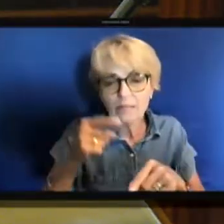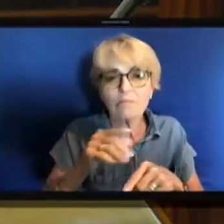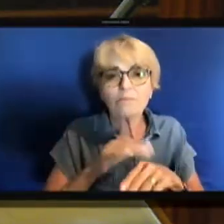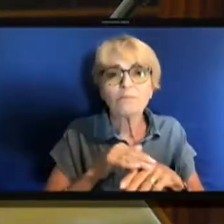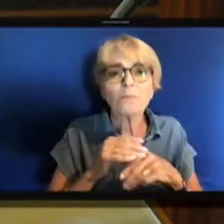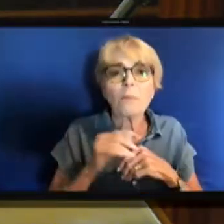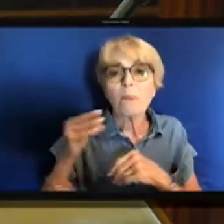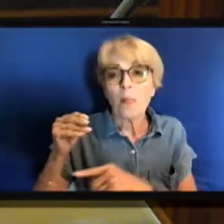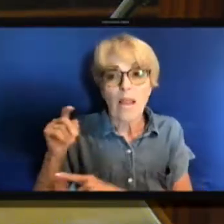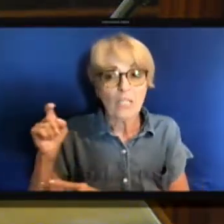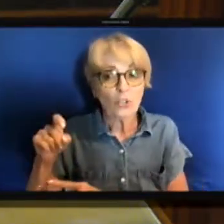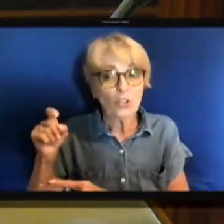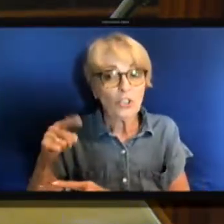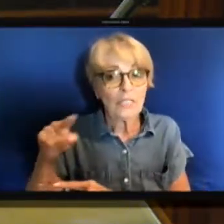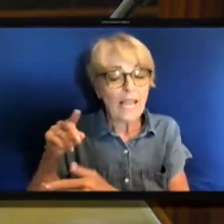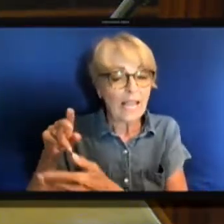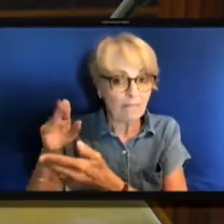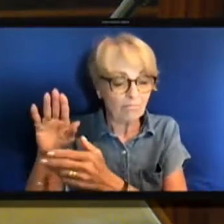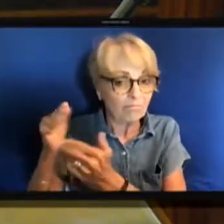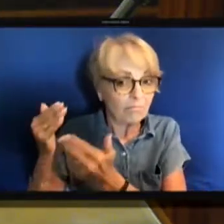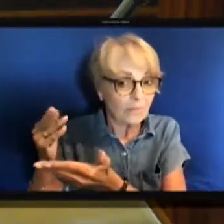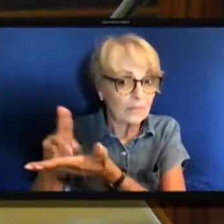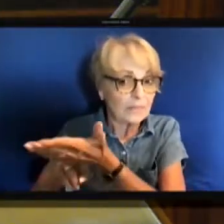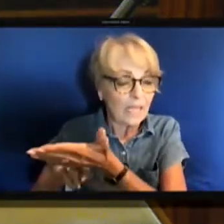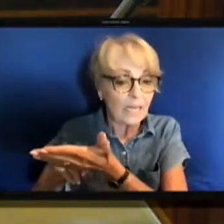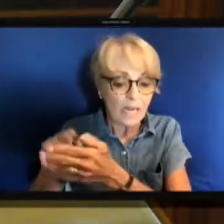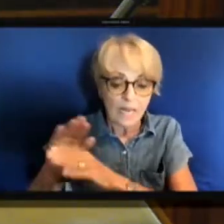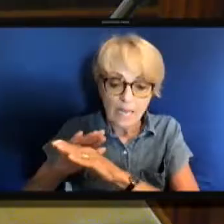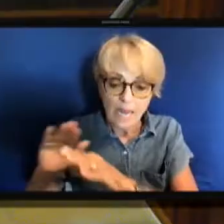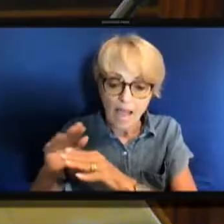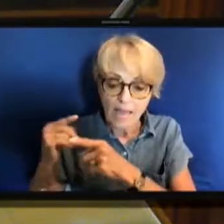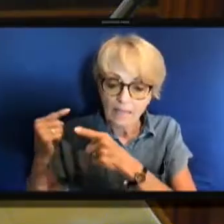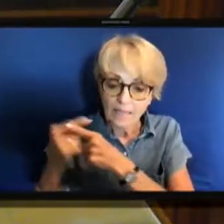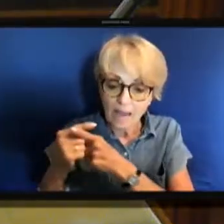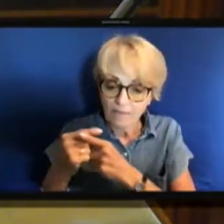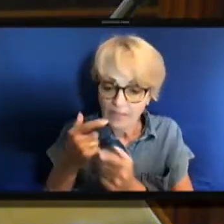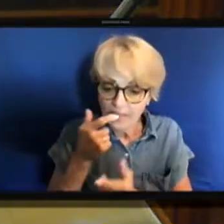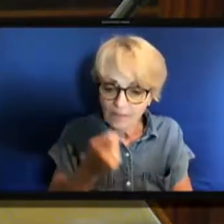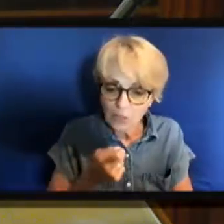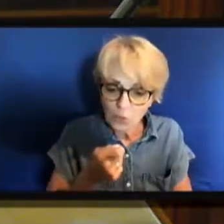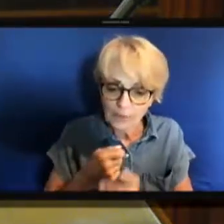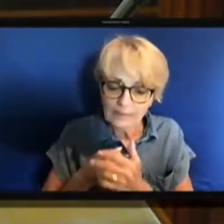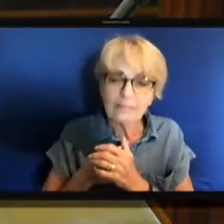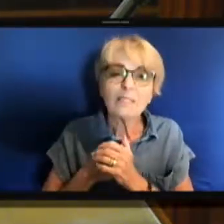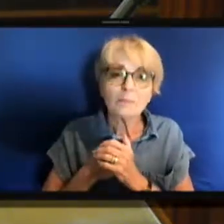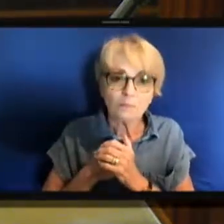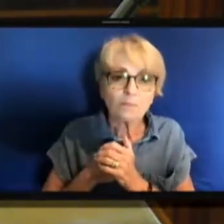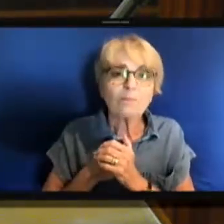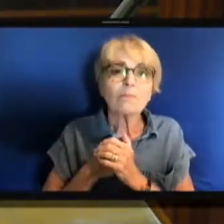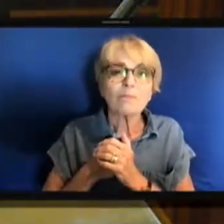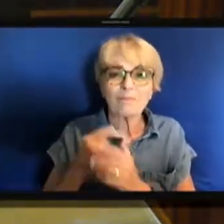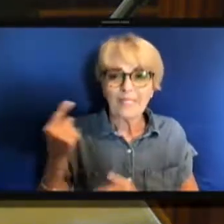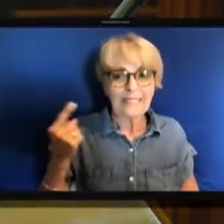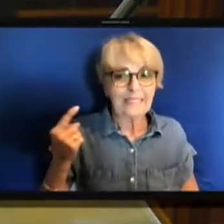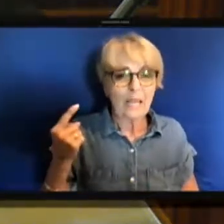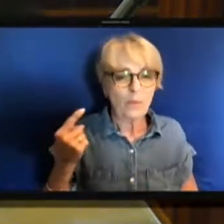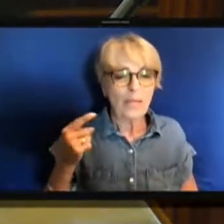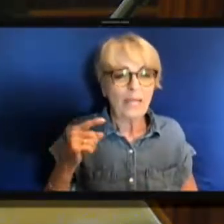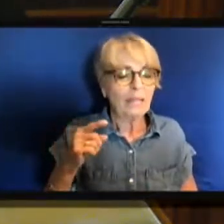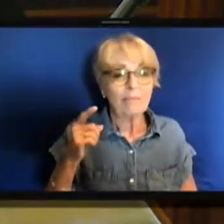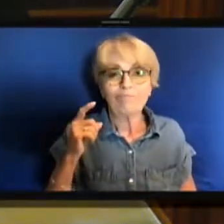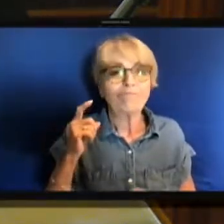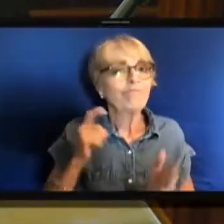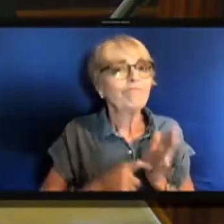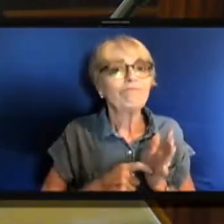should they sign that non-conflict of interest, and, you know, someone feel or find something out that they did